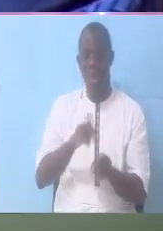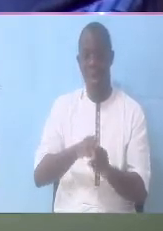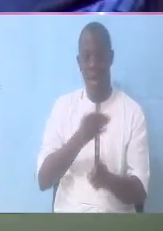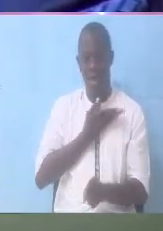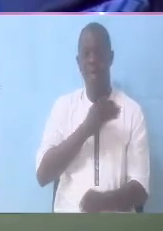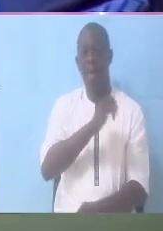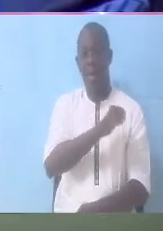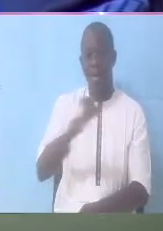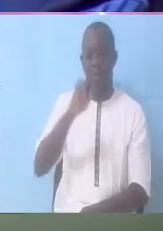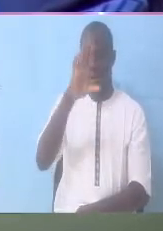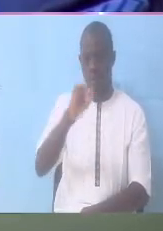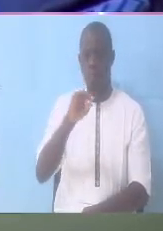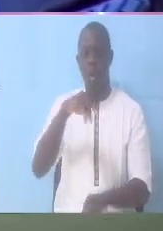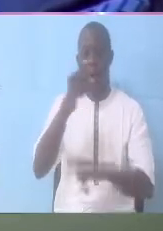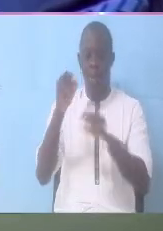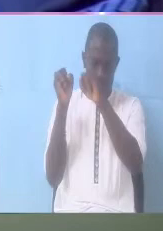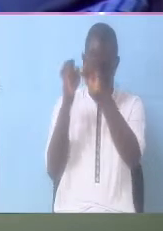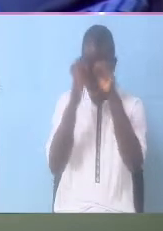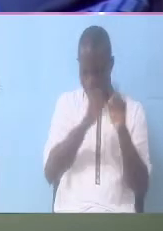murder?